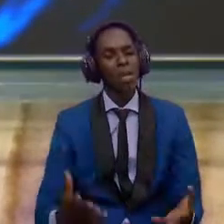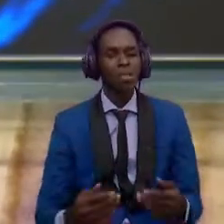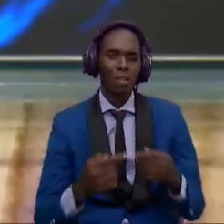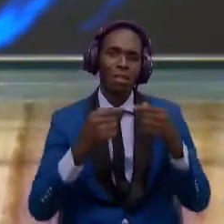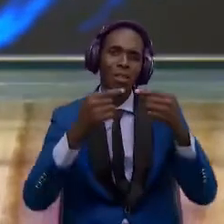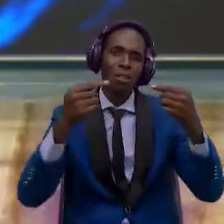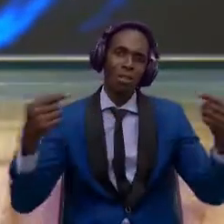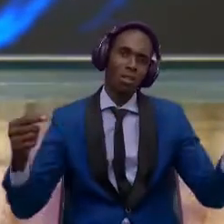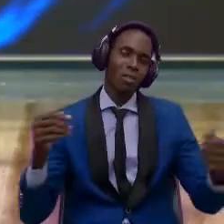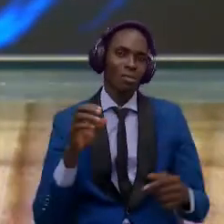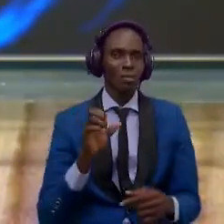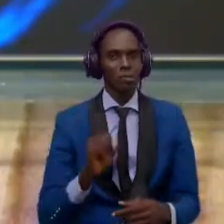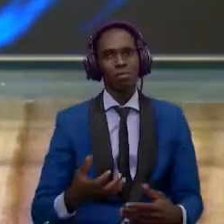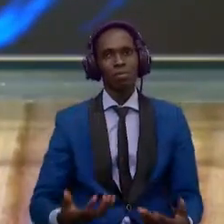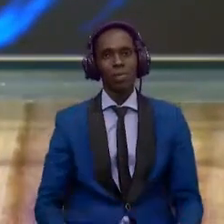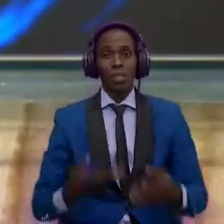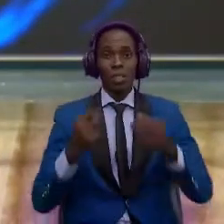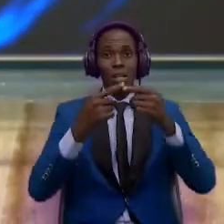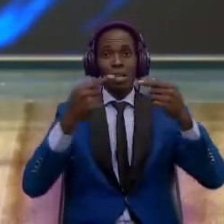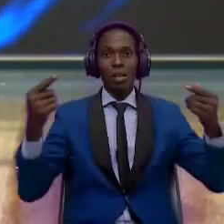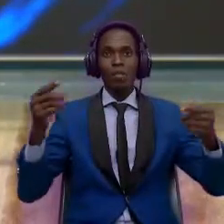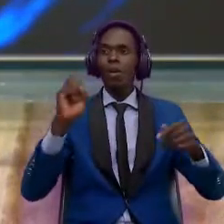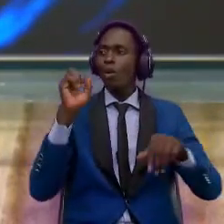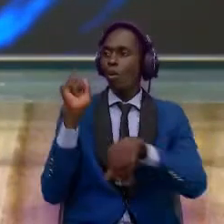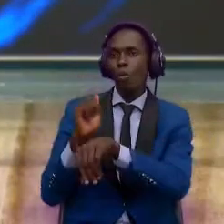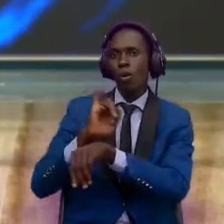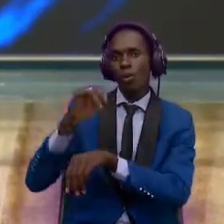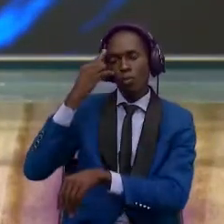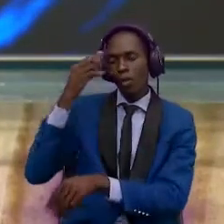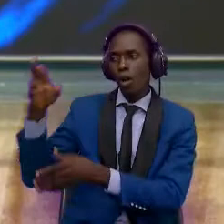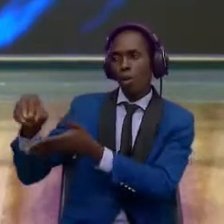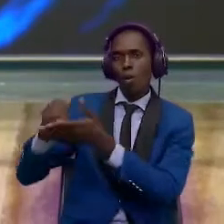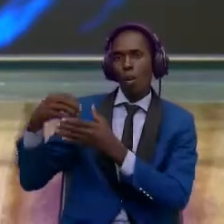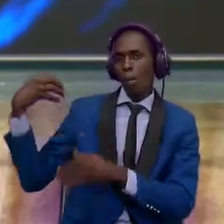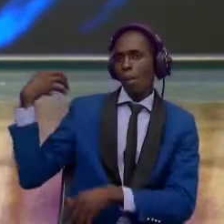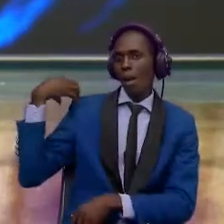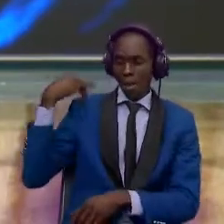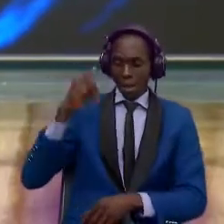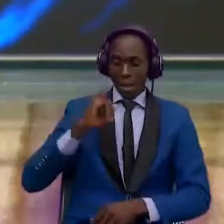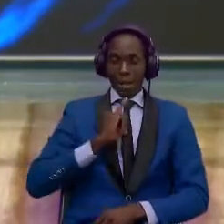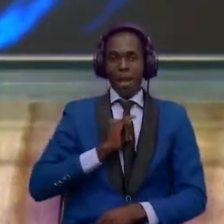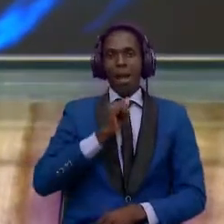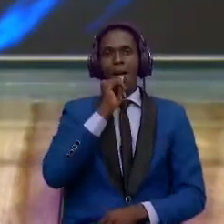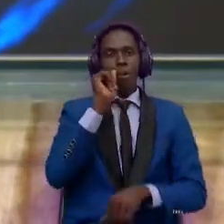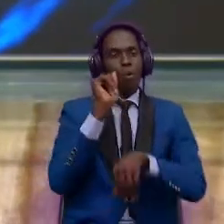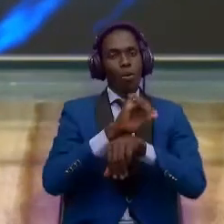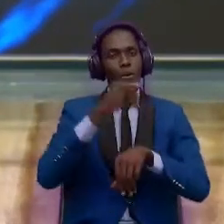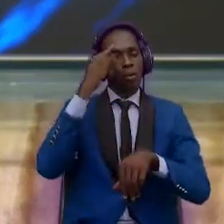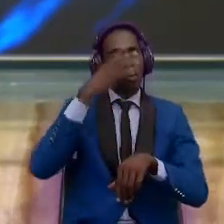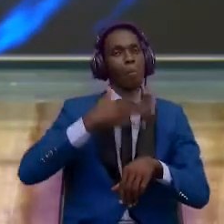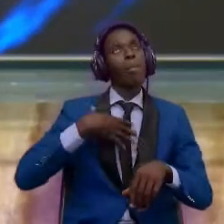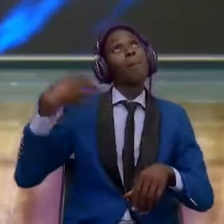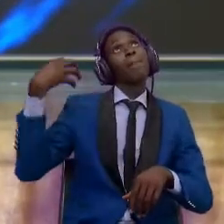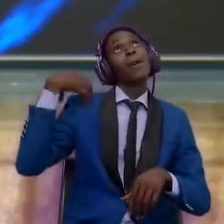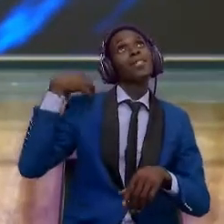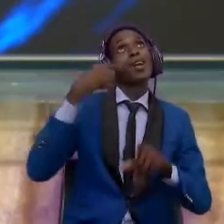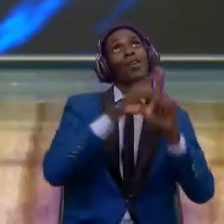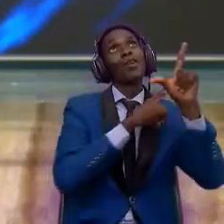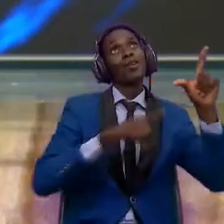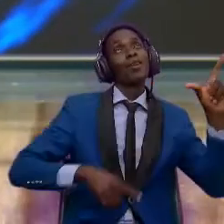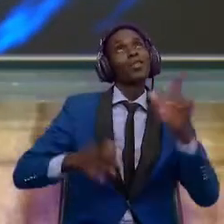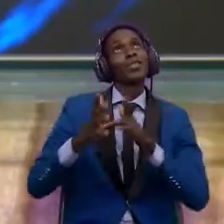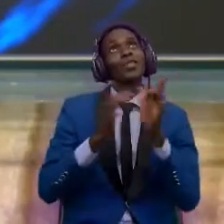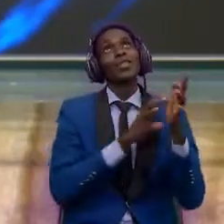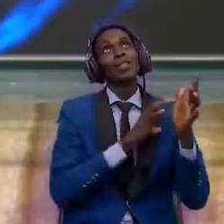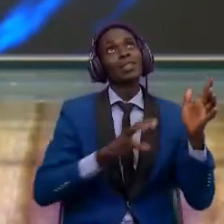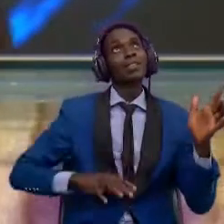adversaries. The adversaries are working for their master Satan. I'm working for my master, the Lord Jesus Christ.